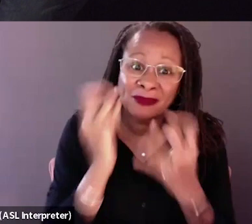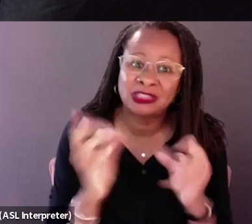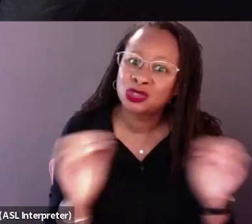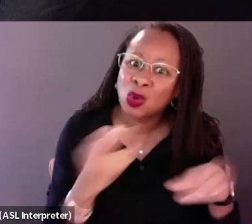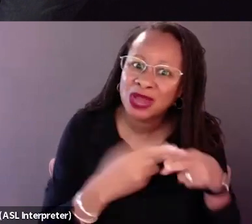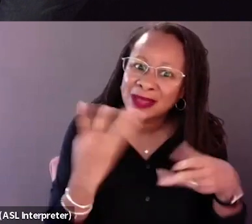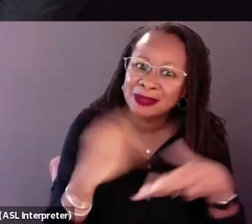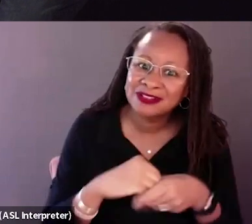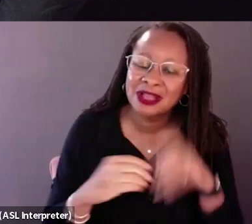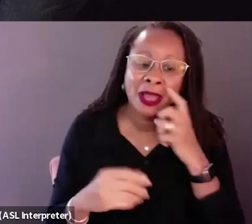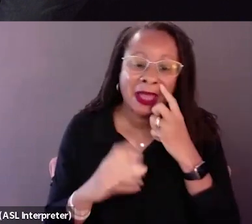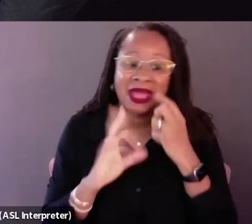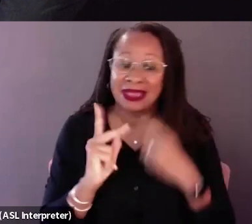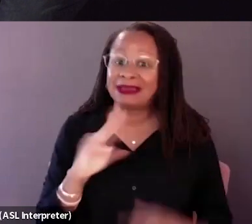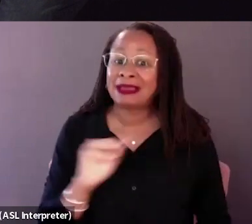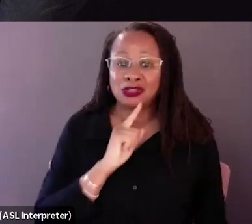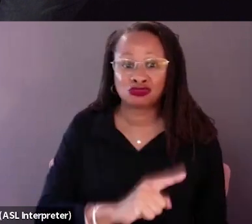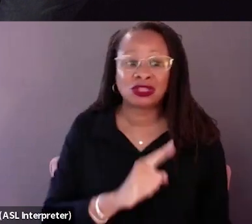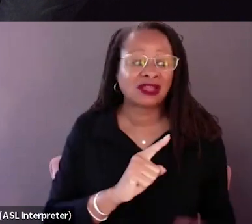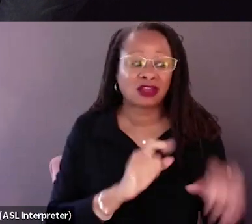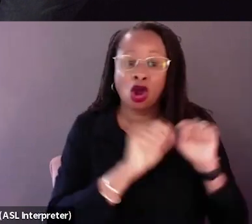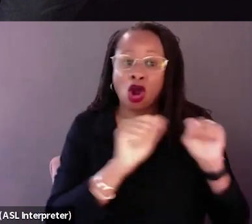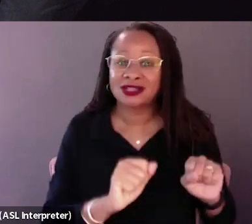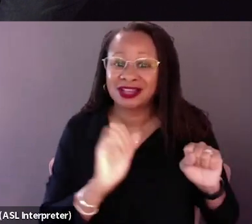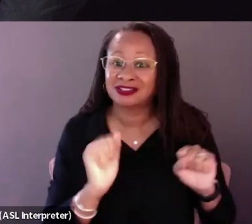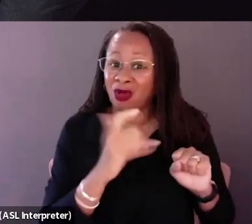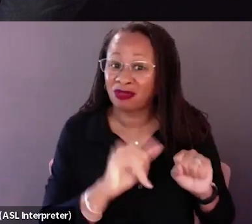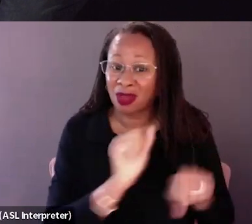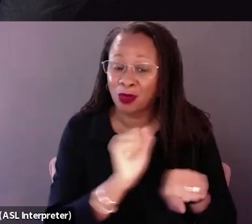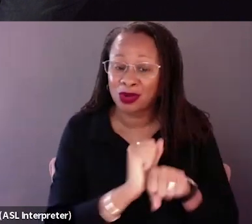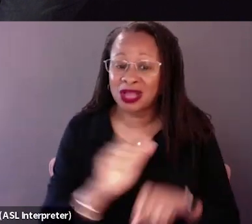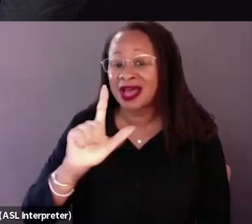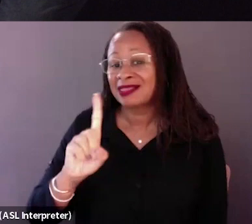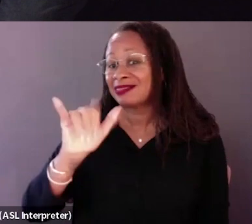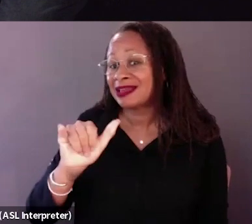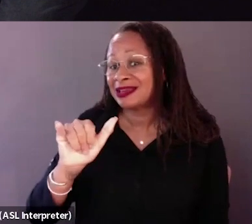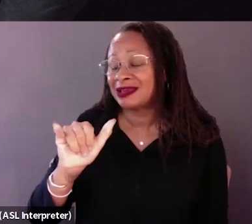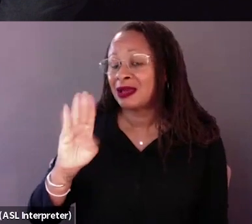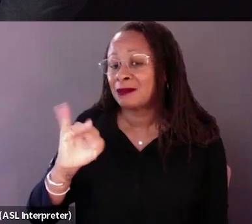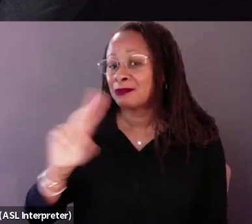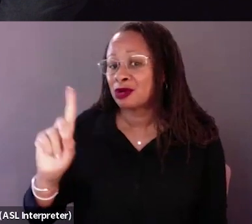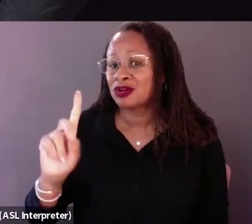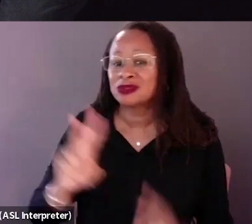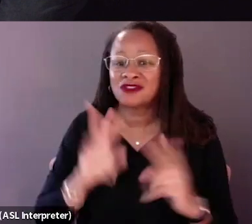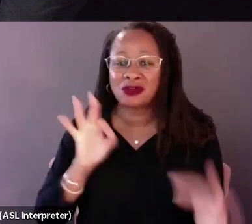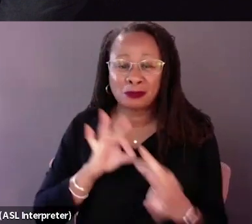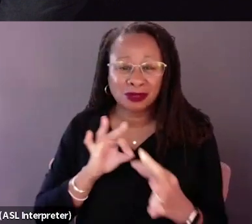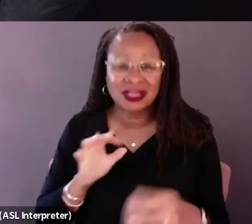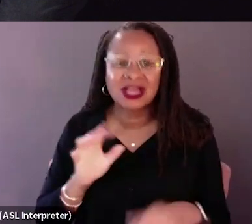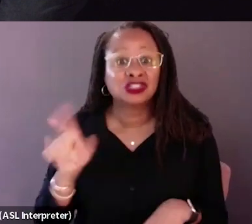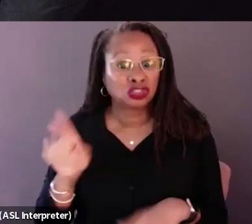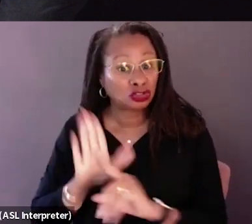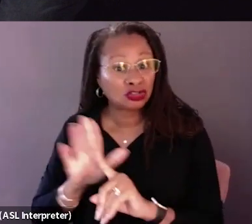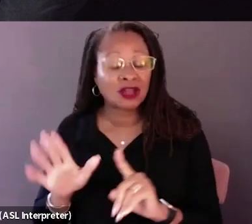was, the architect of all of this work, was Lady Bird was a very precise. She was a journalist. She had